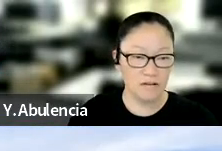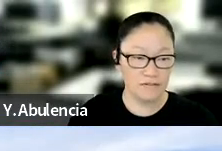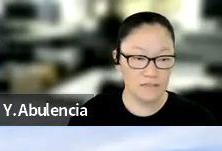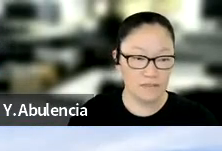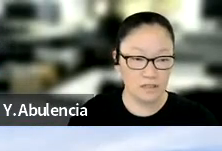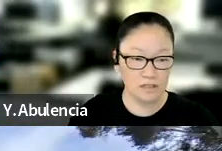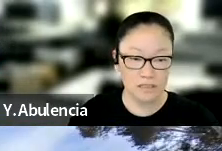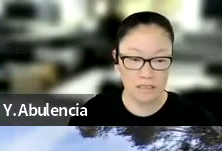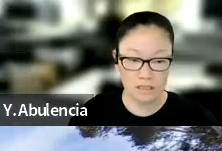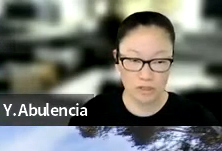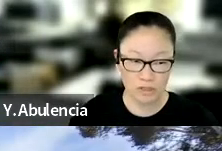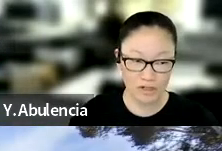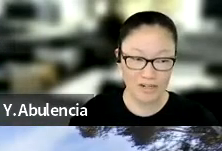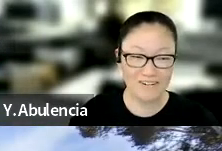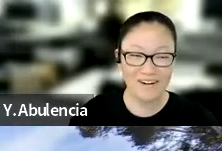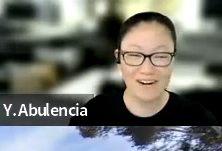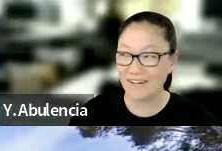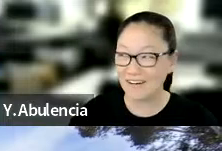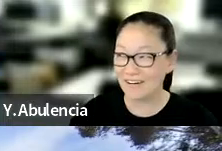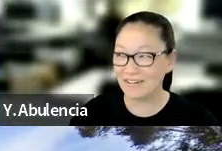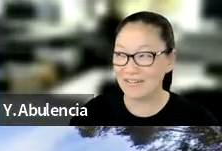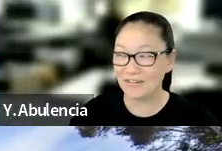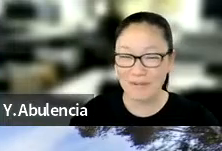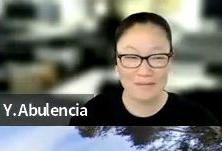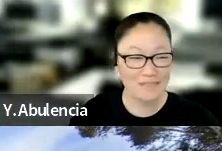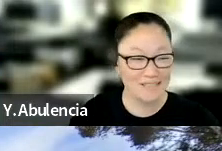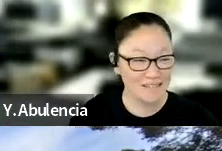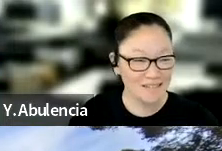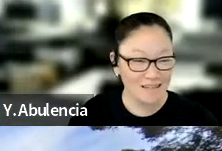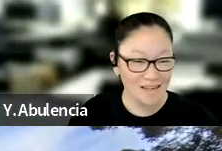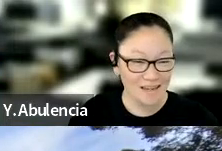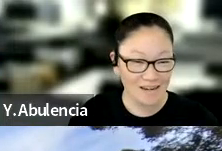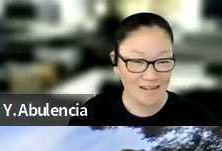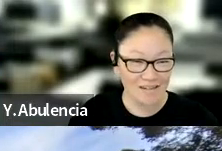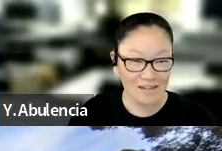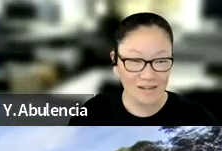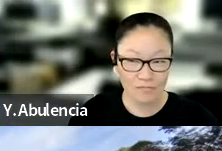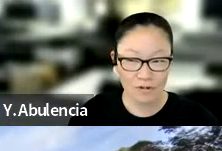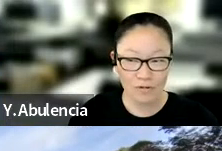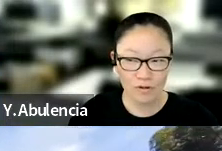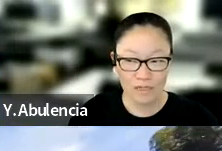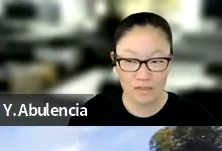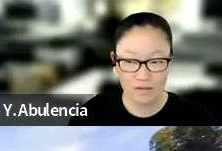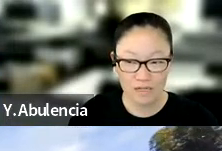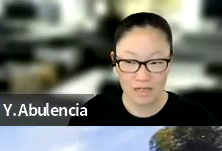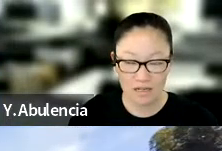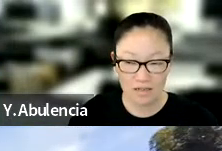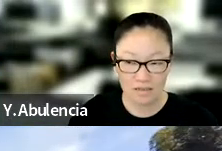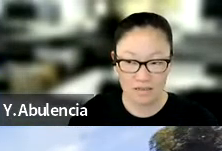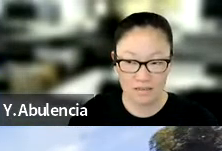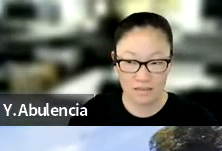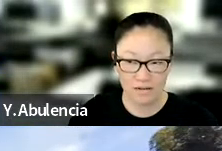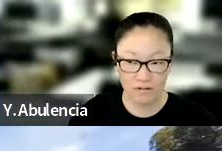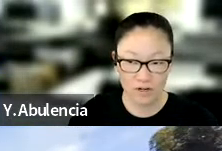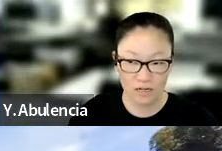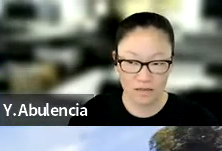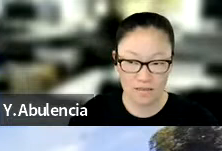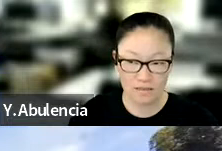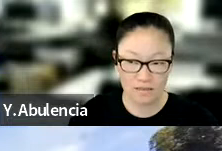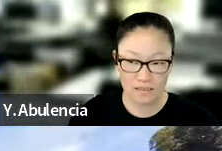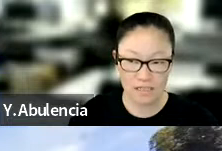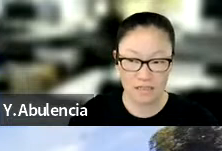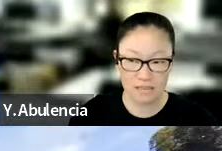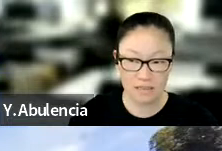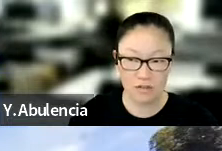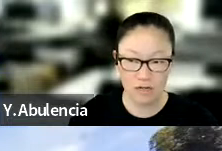see it in all of its existing splendor right here on Google Maps. And what we'll be doing is converting